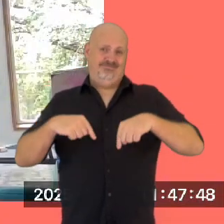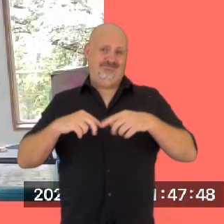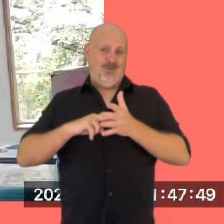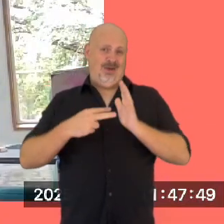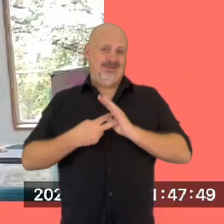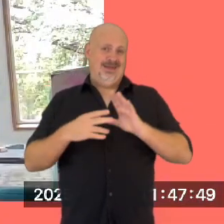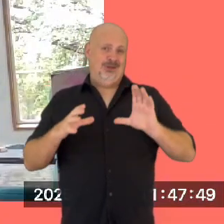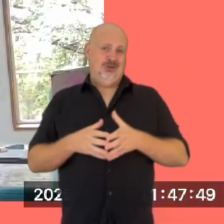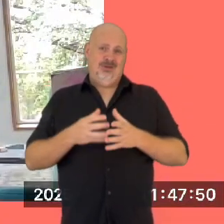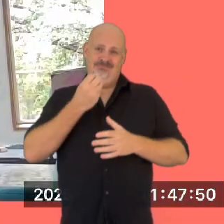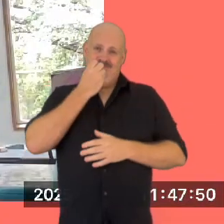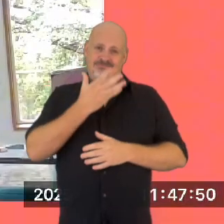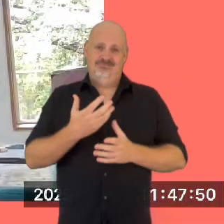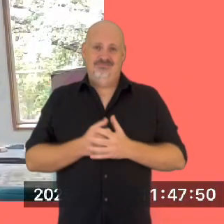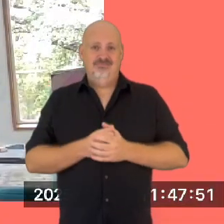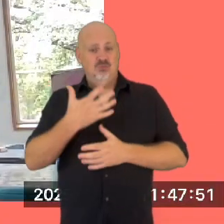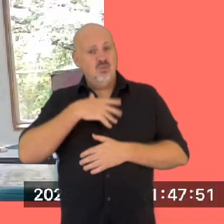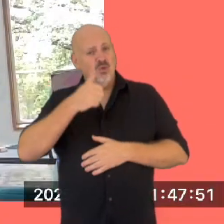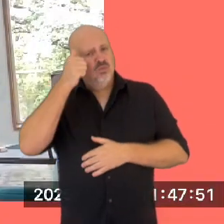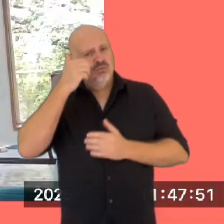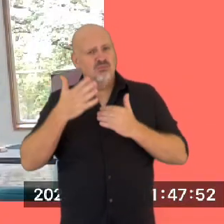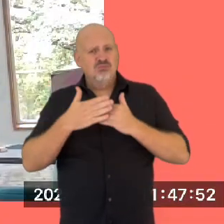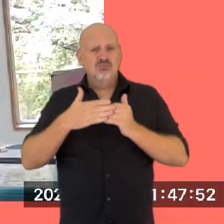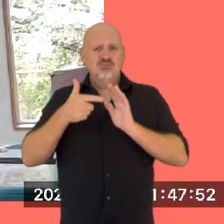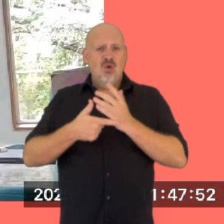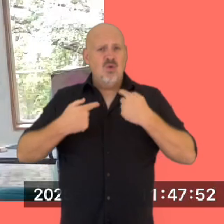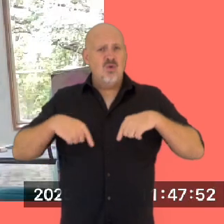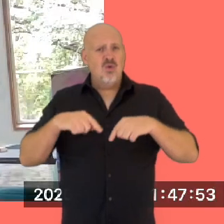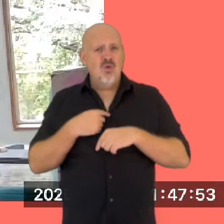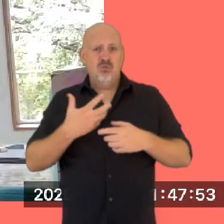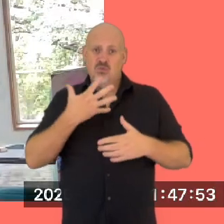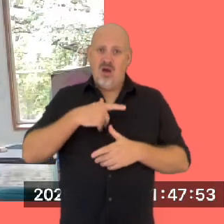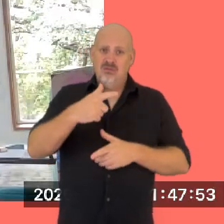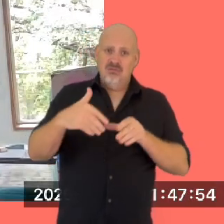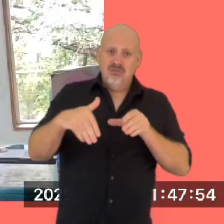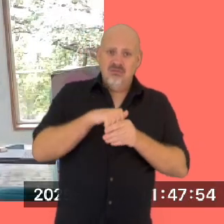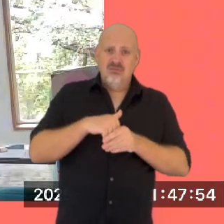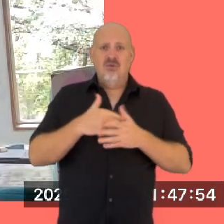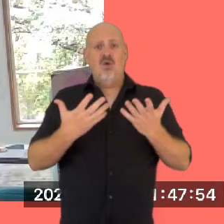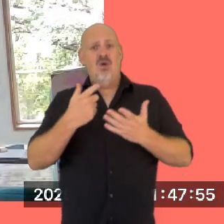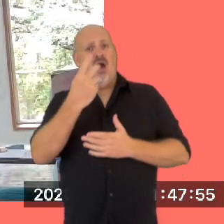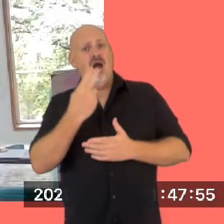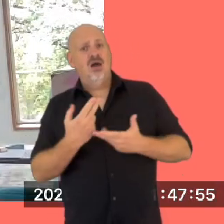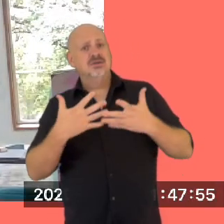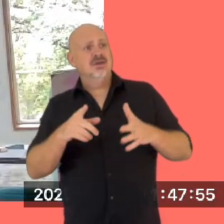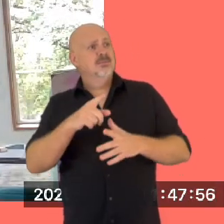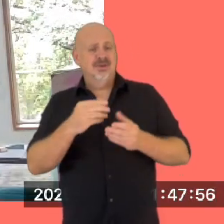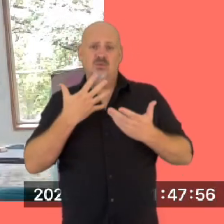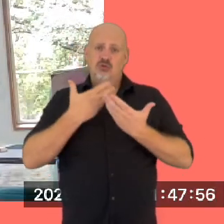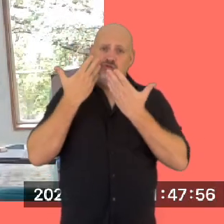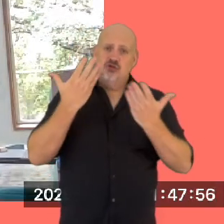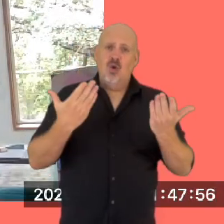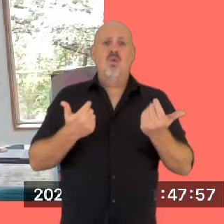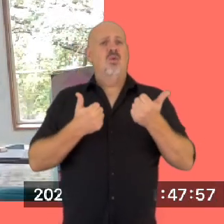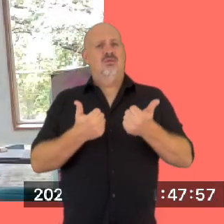10th anniversary of this gorgeous organization. So if you would love to learn more about us or get involved or